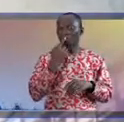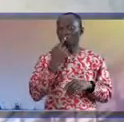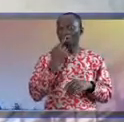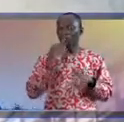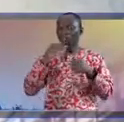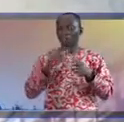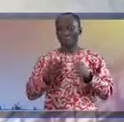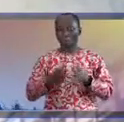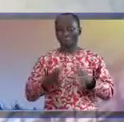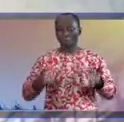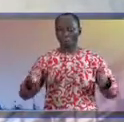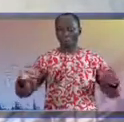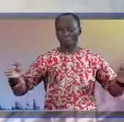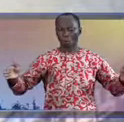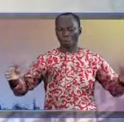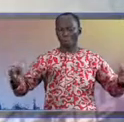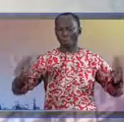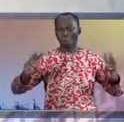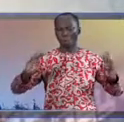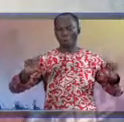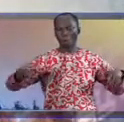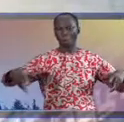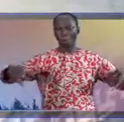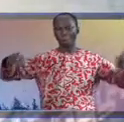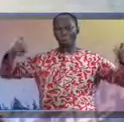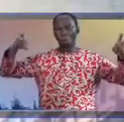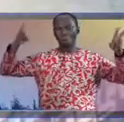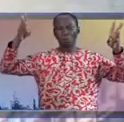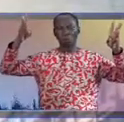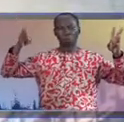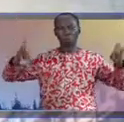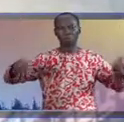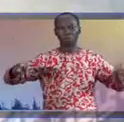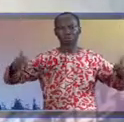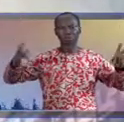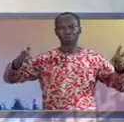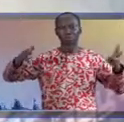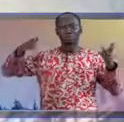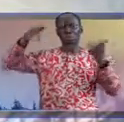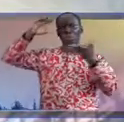and it formed a wall on their right hand and on their left, and the clouds was